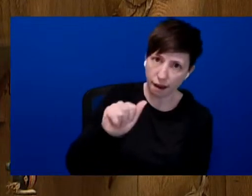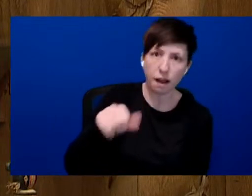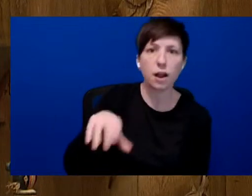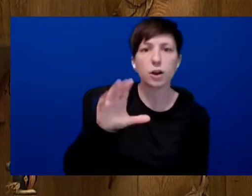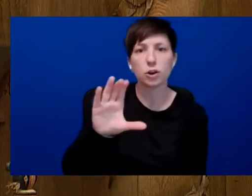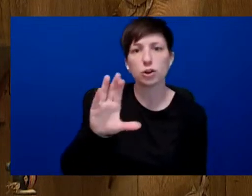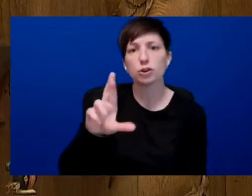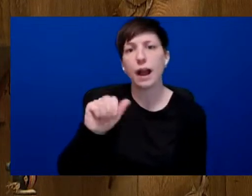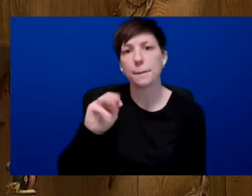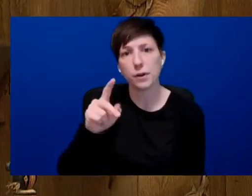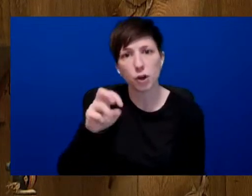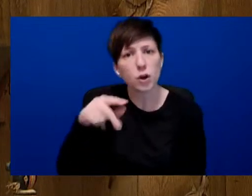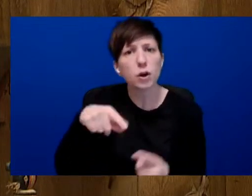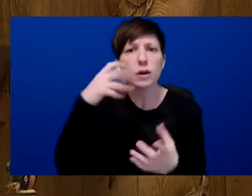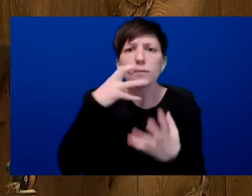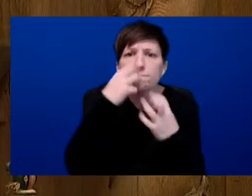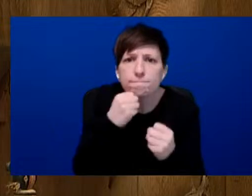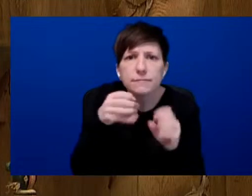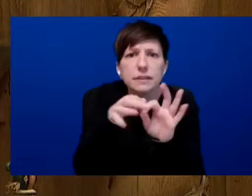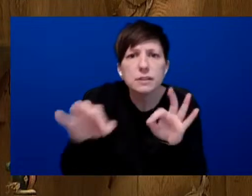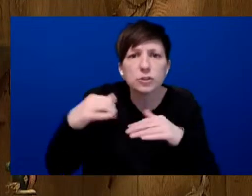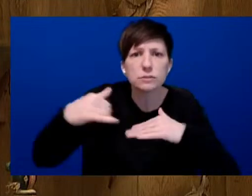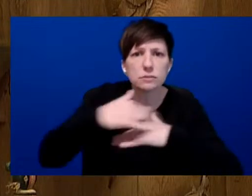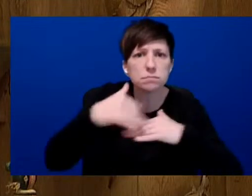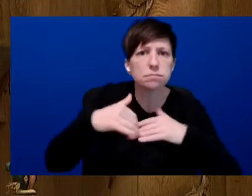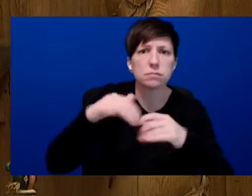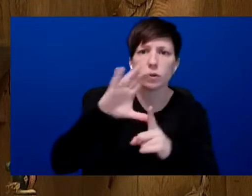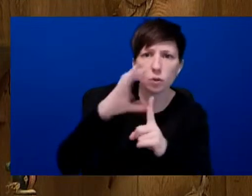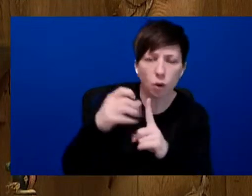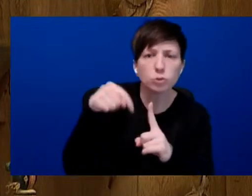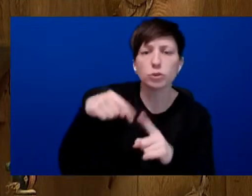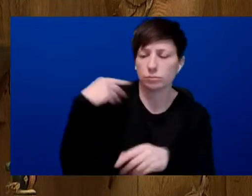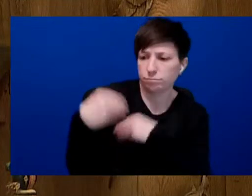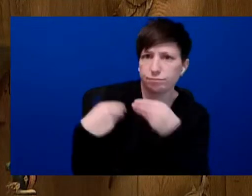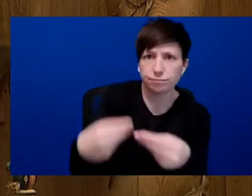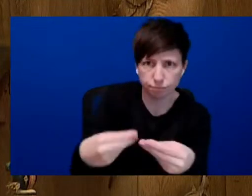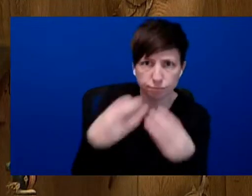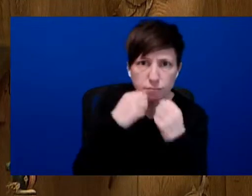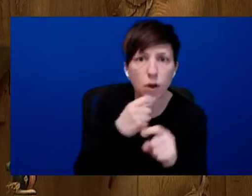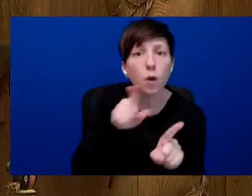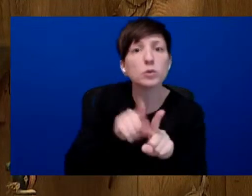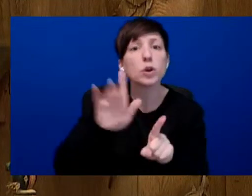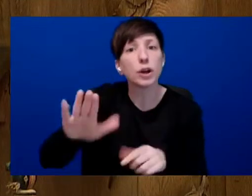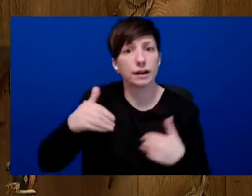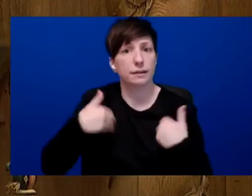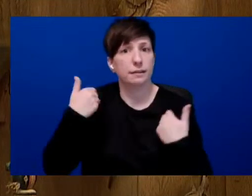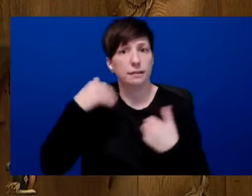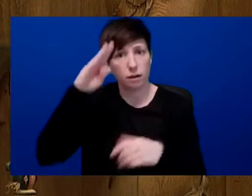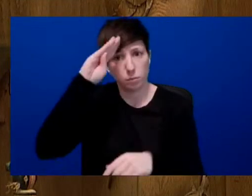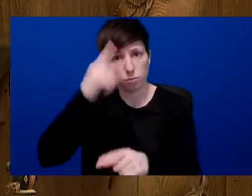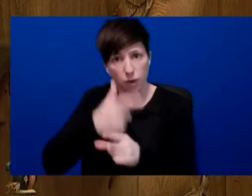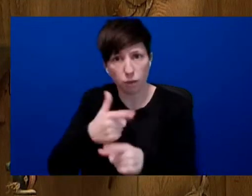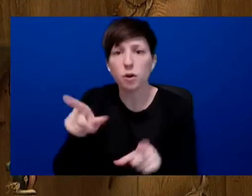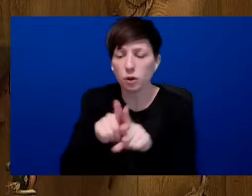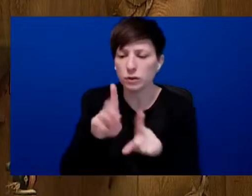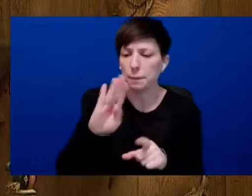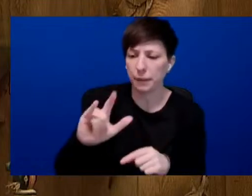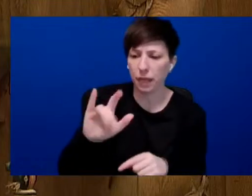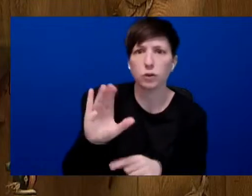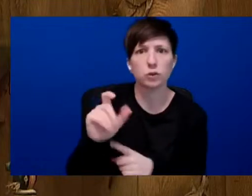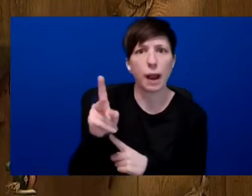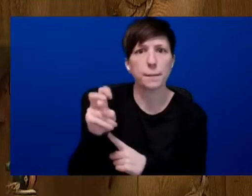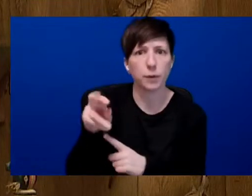and celebration of Indigenous culture. We also mourn her younger brother, Tlaquagila, Bill Cranmer, as we do